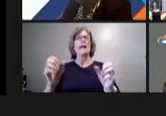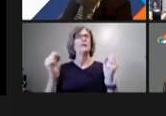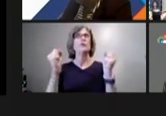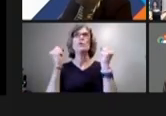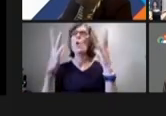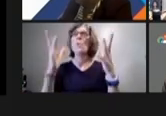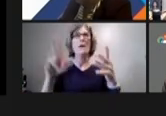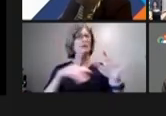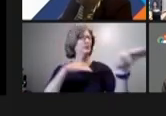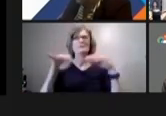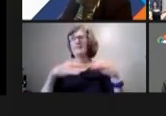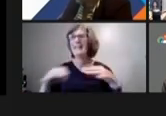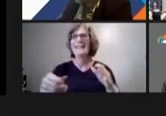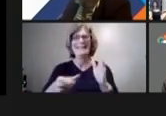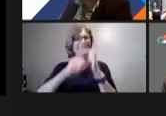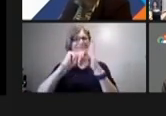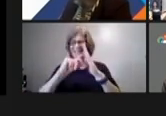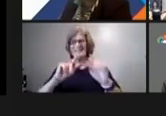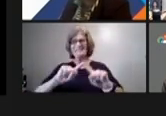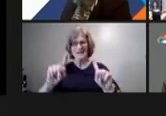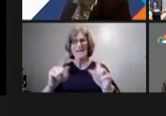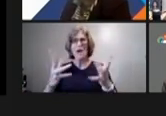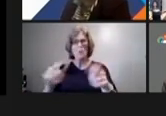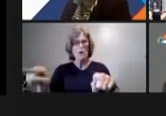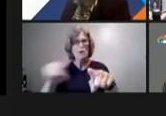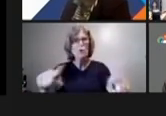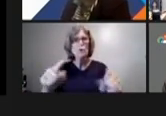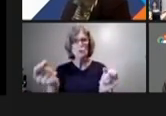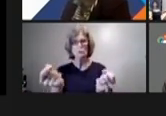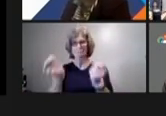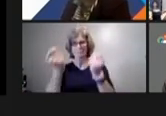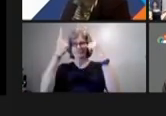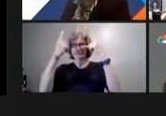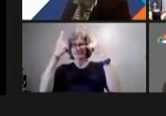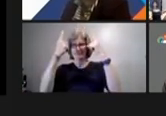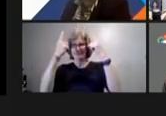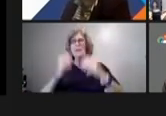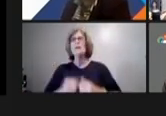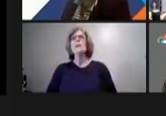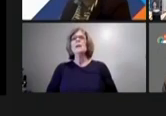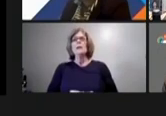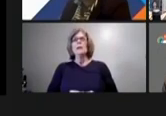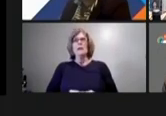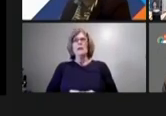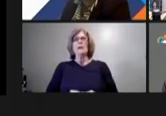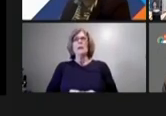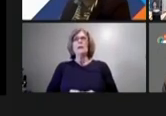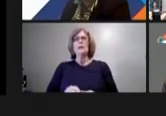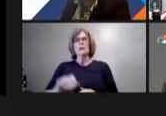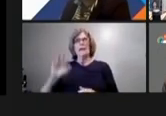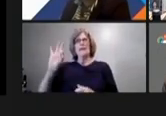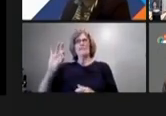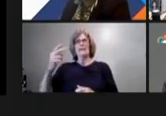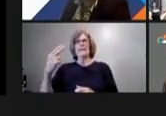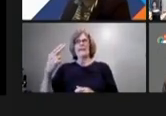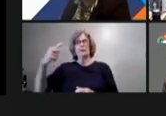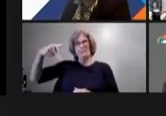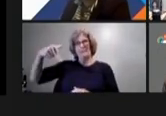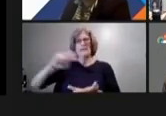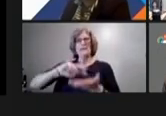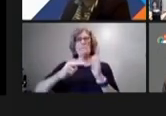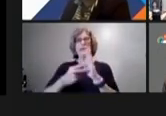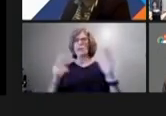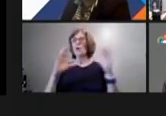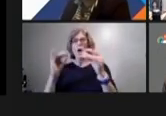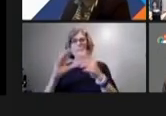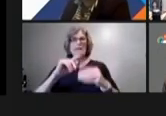body to understand is that when FHP and myself make comments about housing